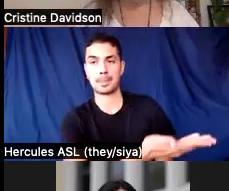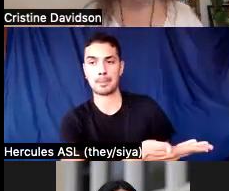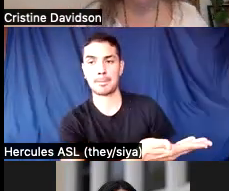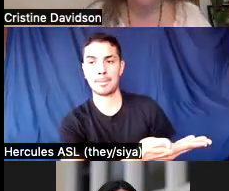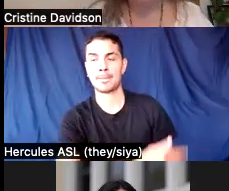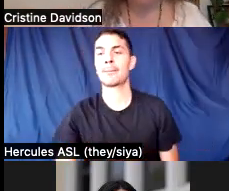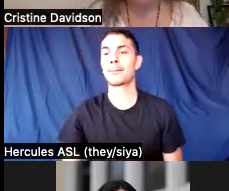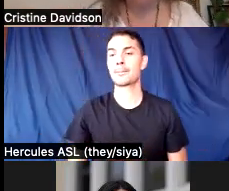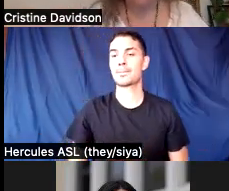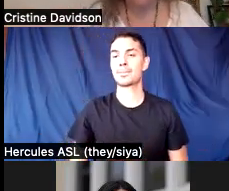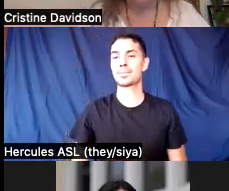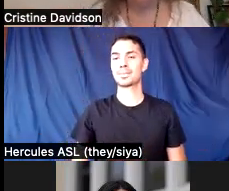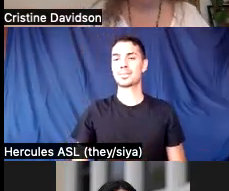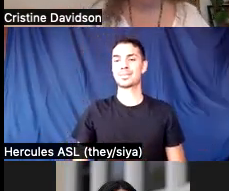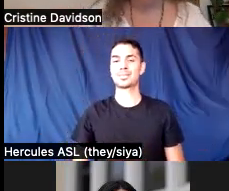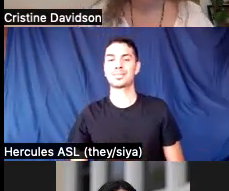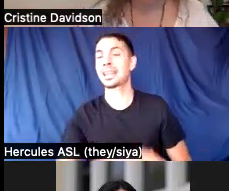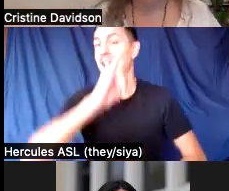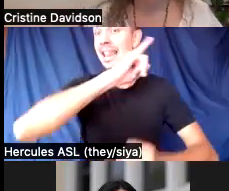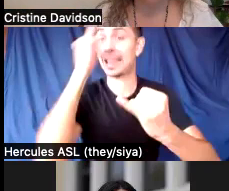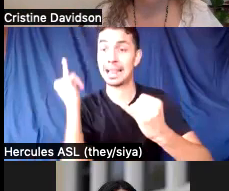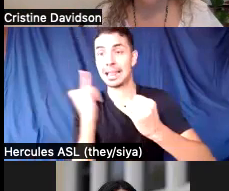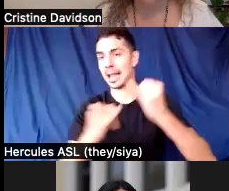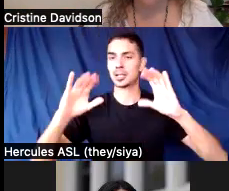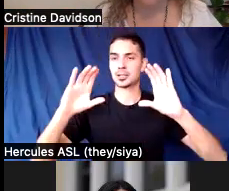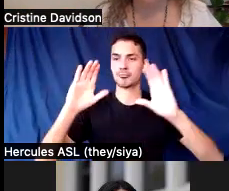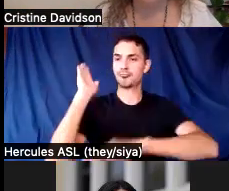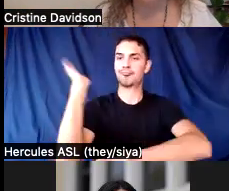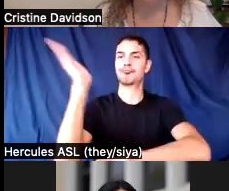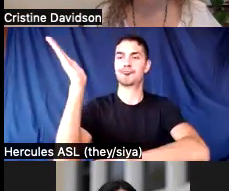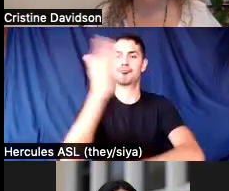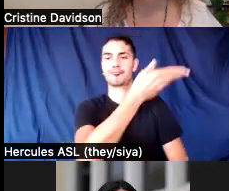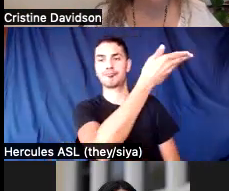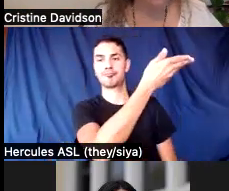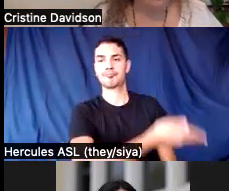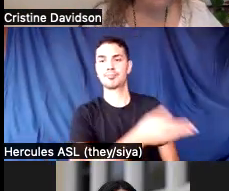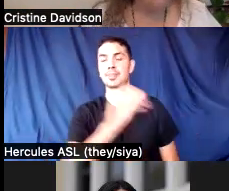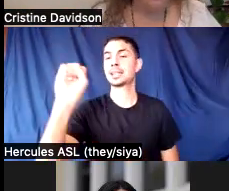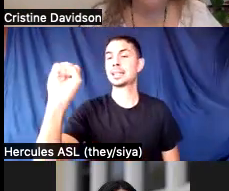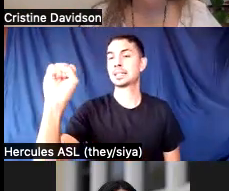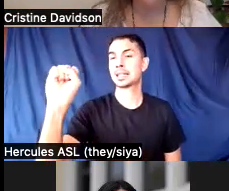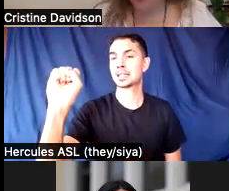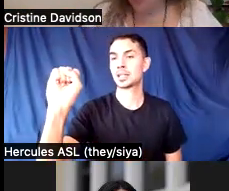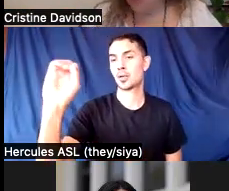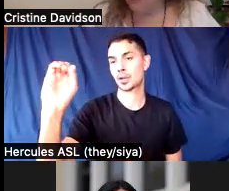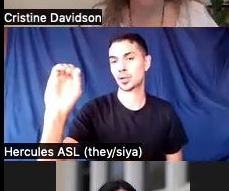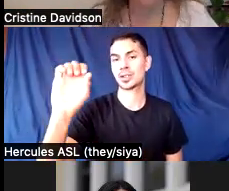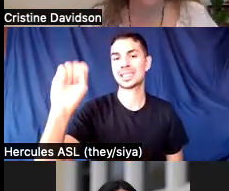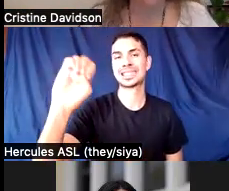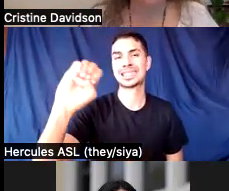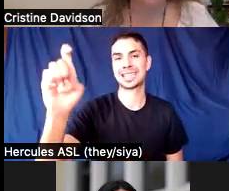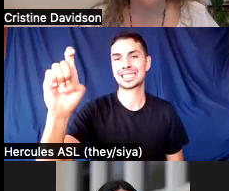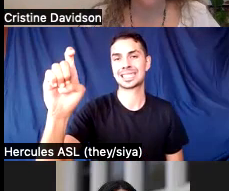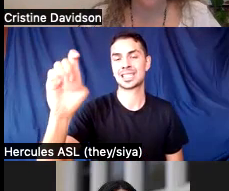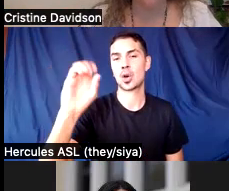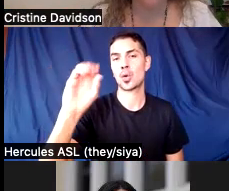second module or last module of the day is the sex offender module, what advocates need to know. And, you know, if you were